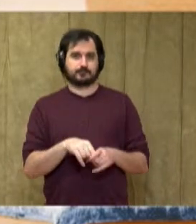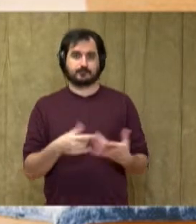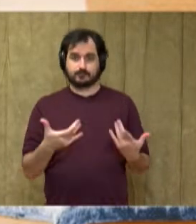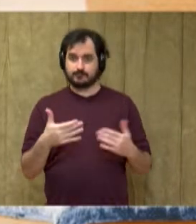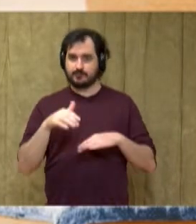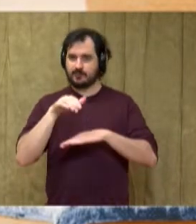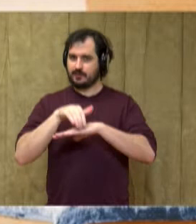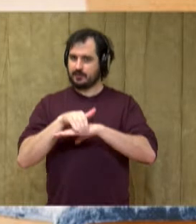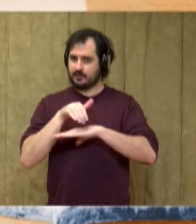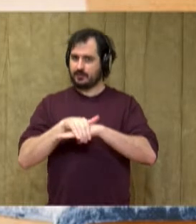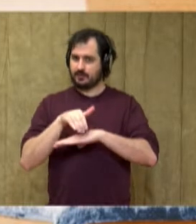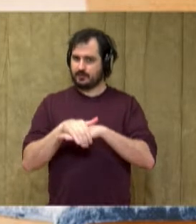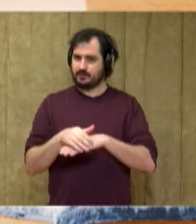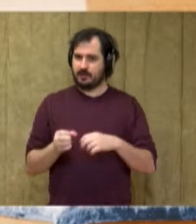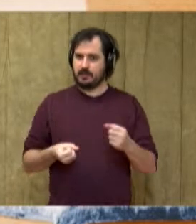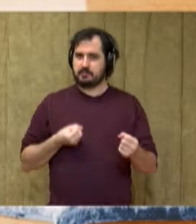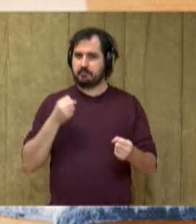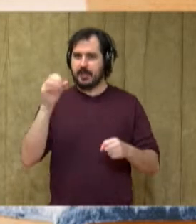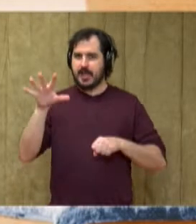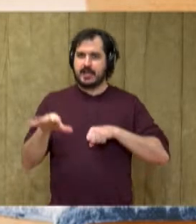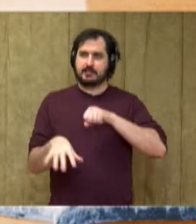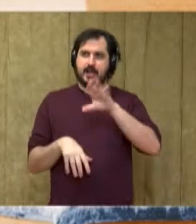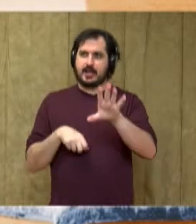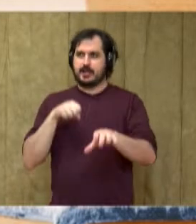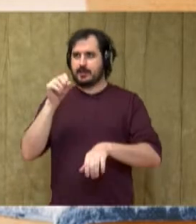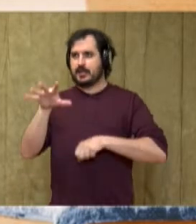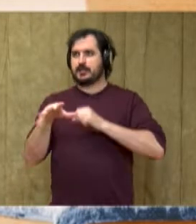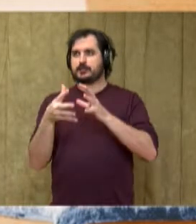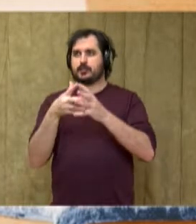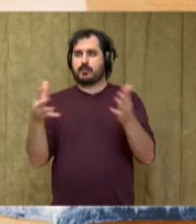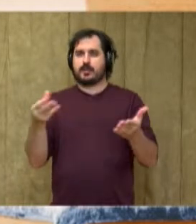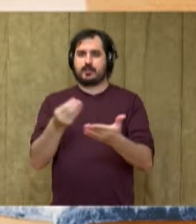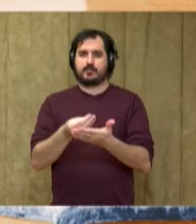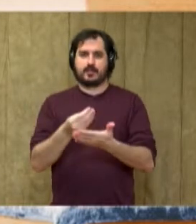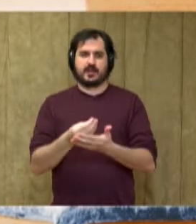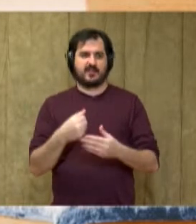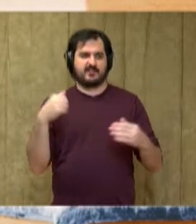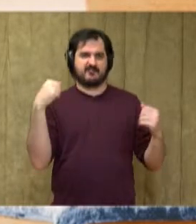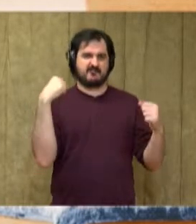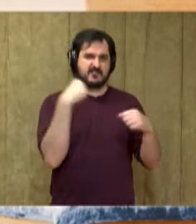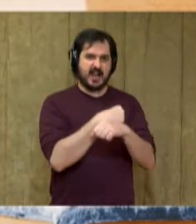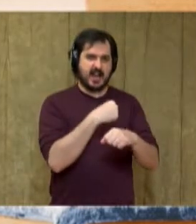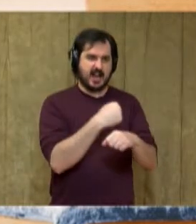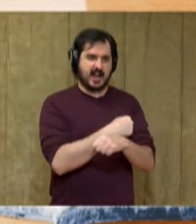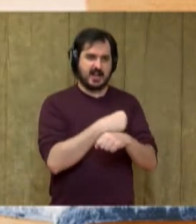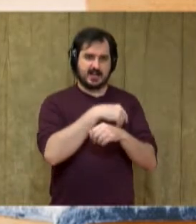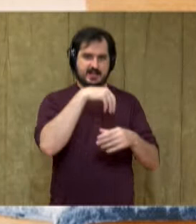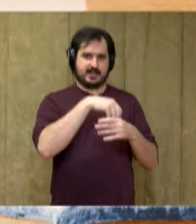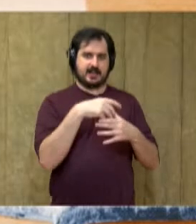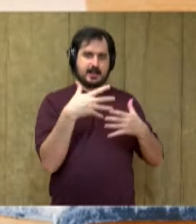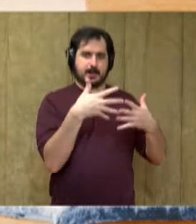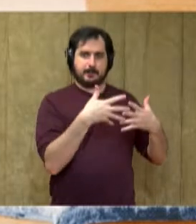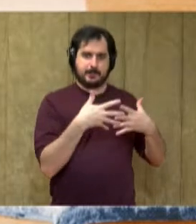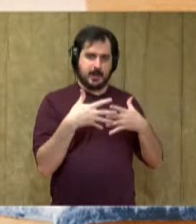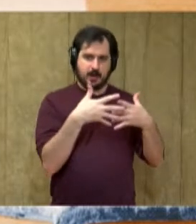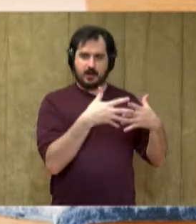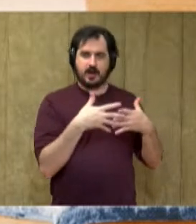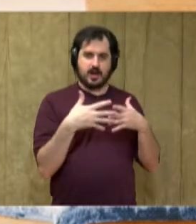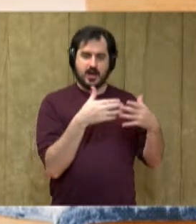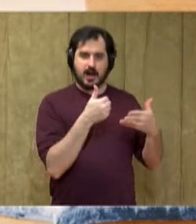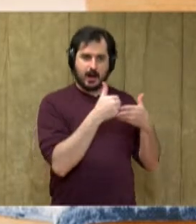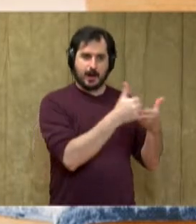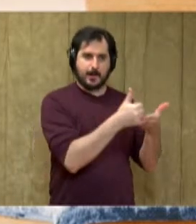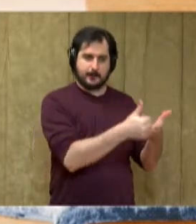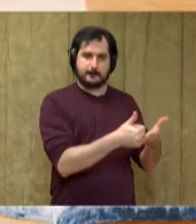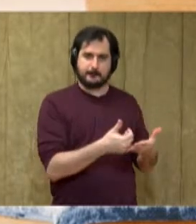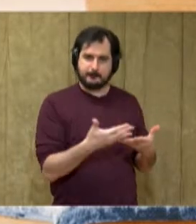of money fighting in America for the good of the colonies. The Crown was still supporting a British army